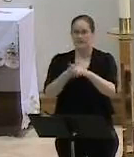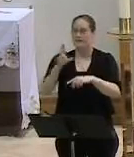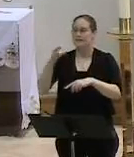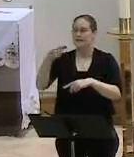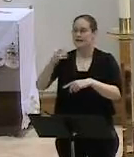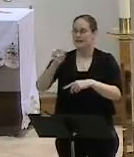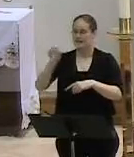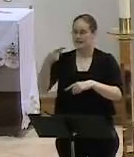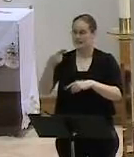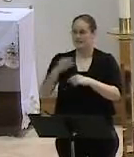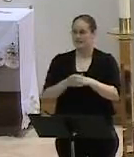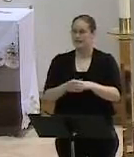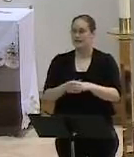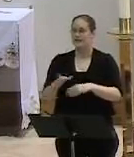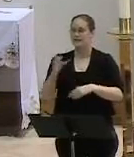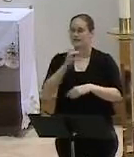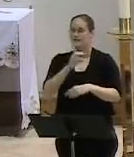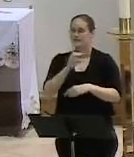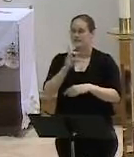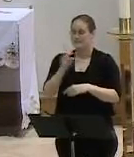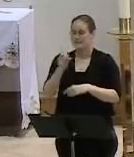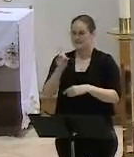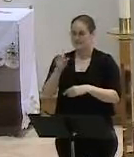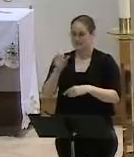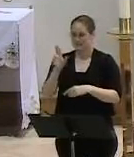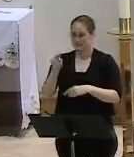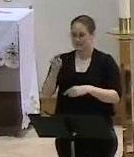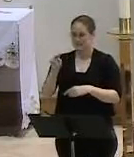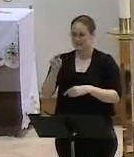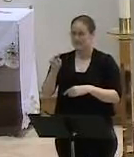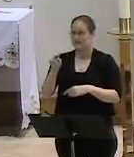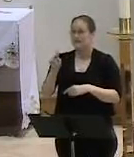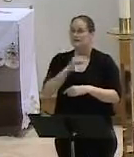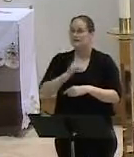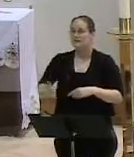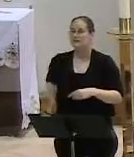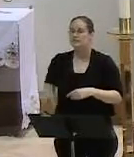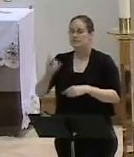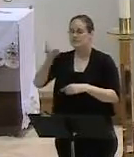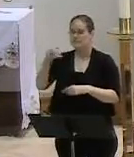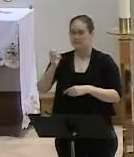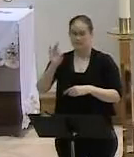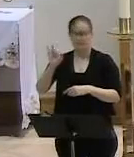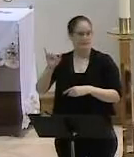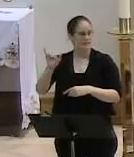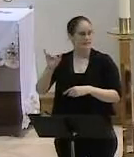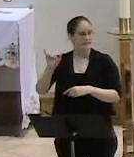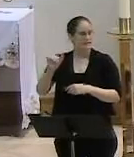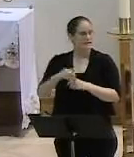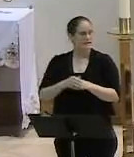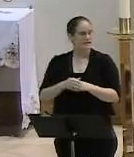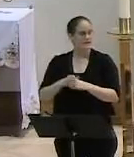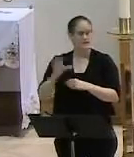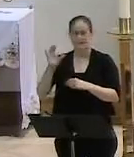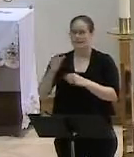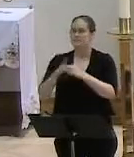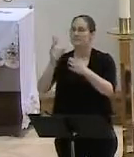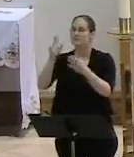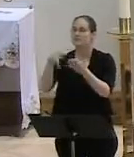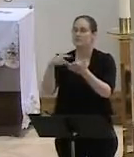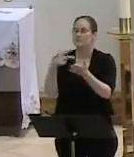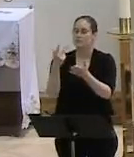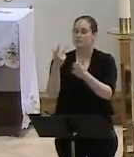daughter of Deacon Jeffrey and Letha Vaughan, and has been an ultra server since the third